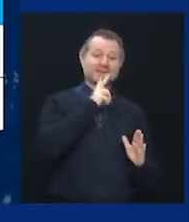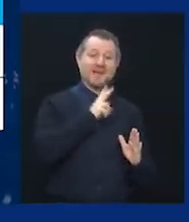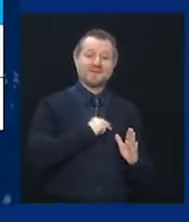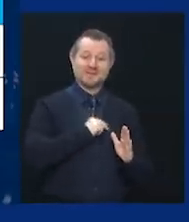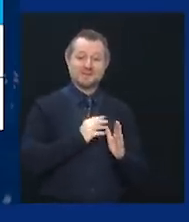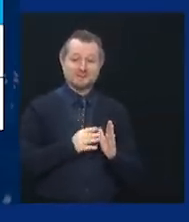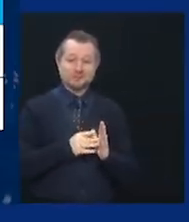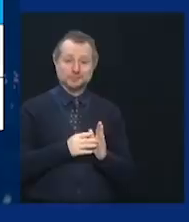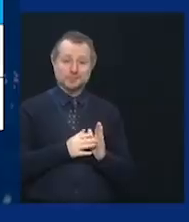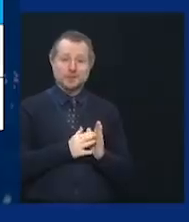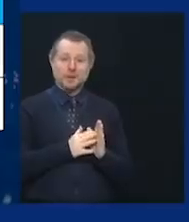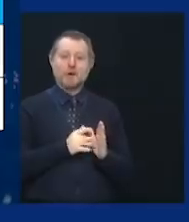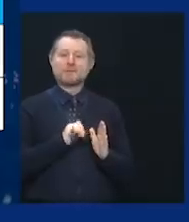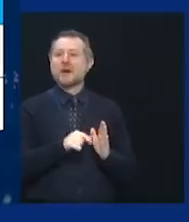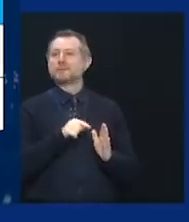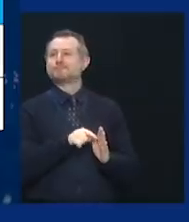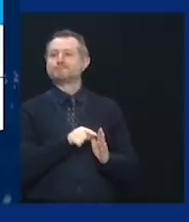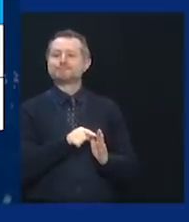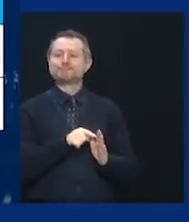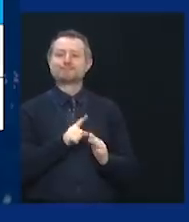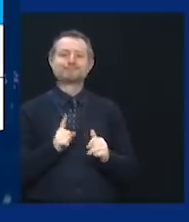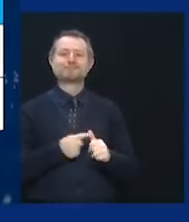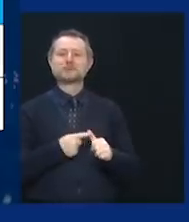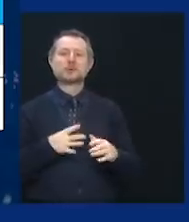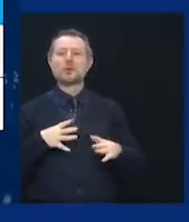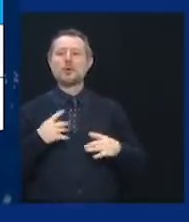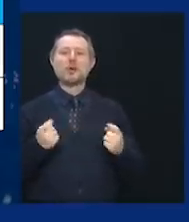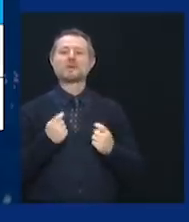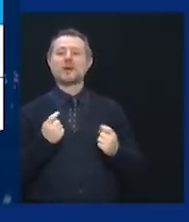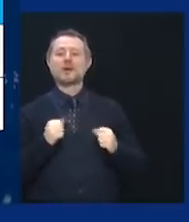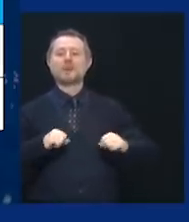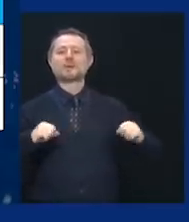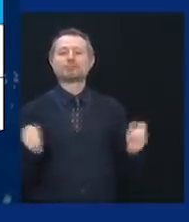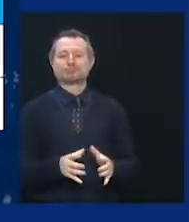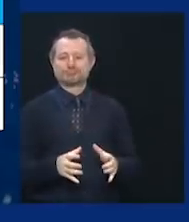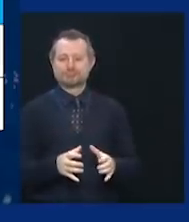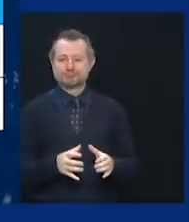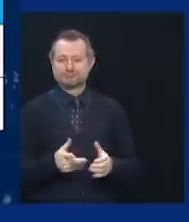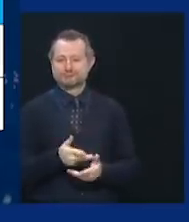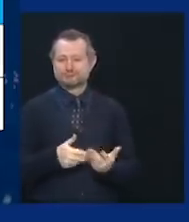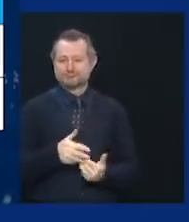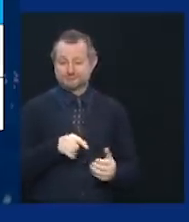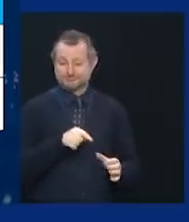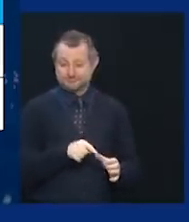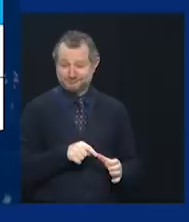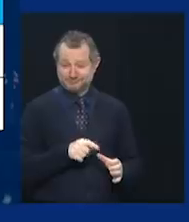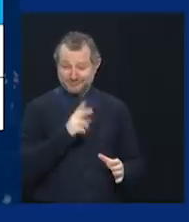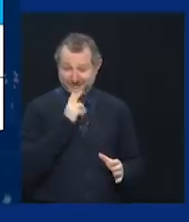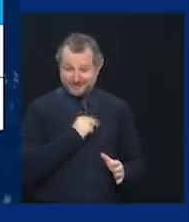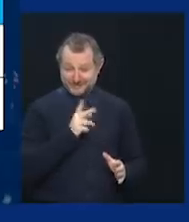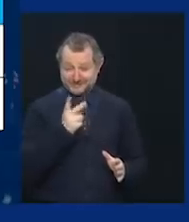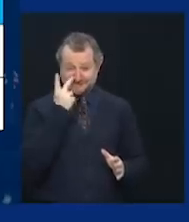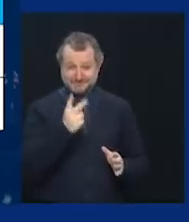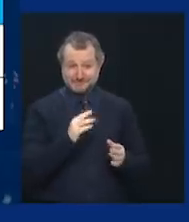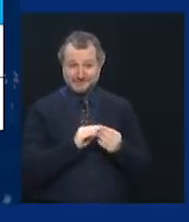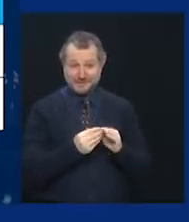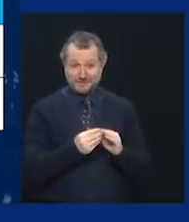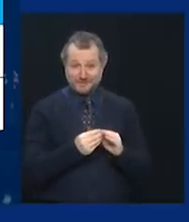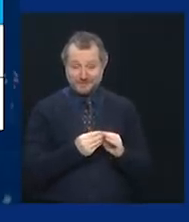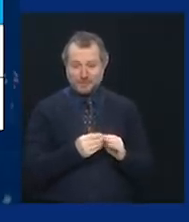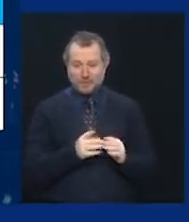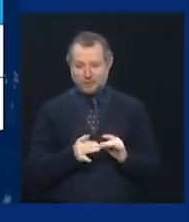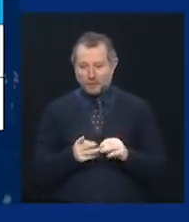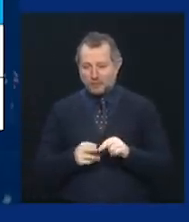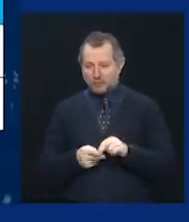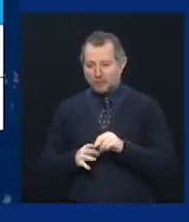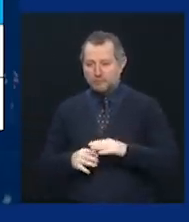Thanksgiving was the first holiday, right? And we saw an increase in Thanksgiving. But if